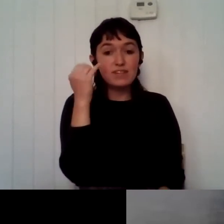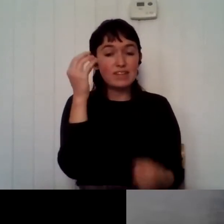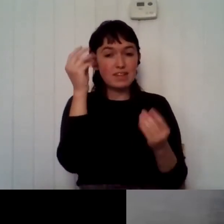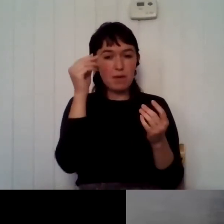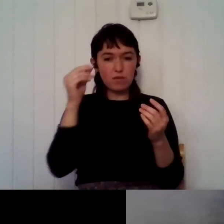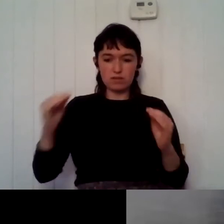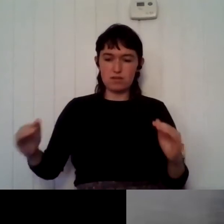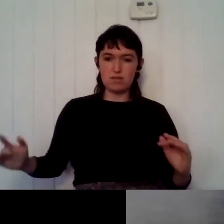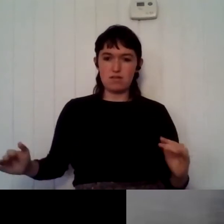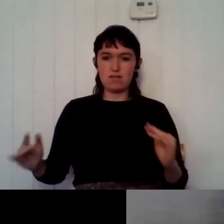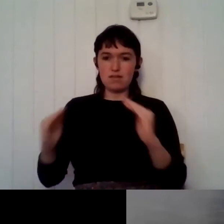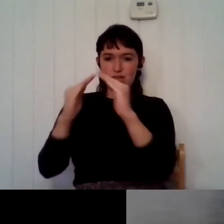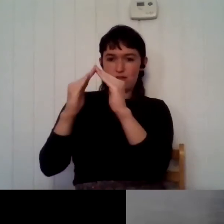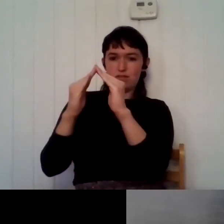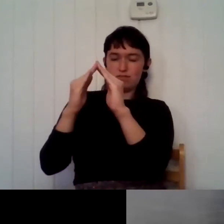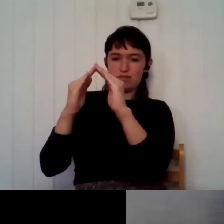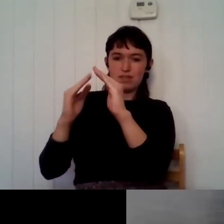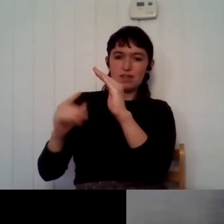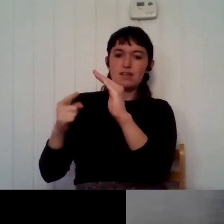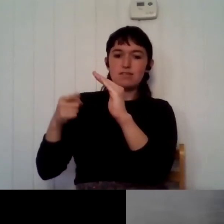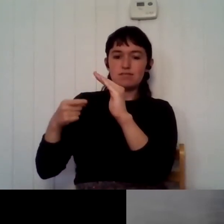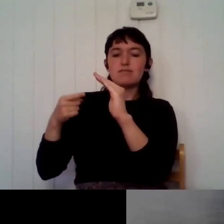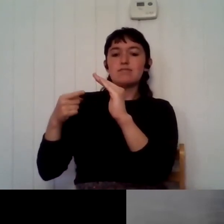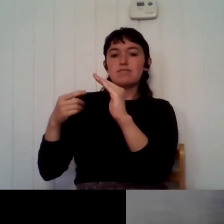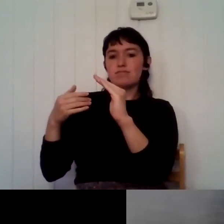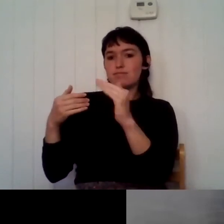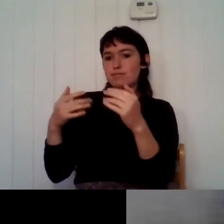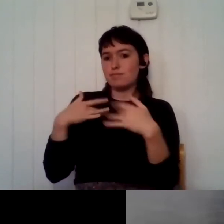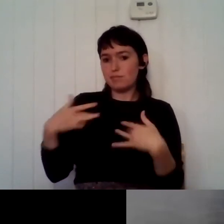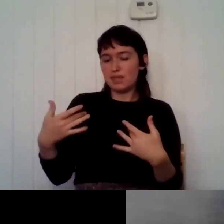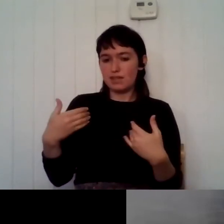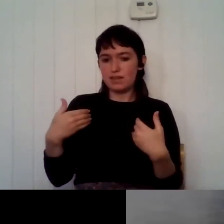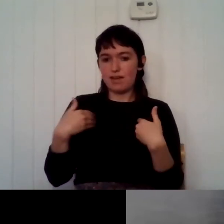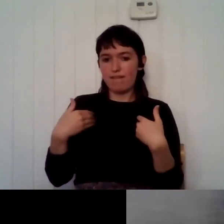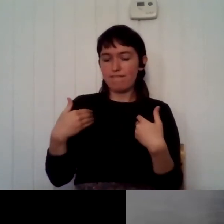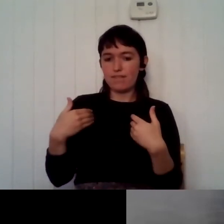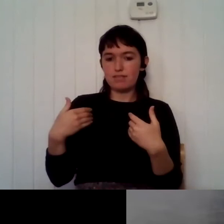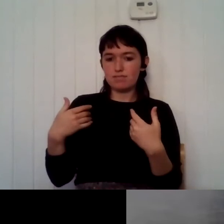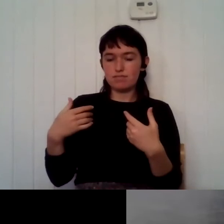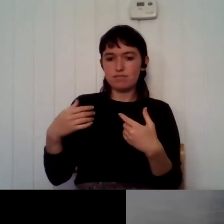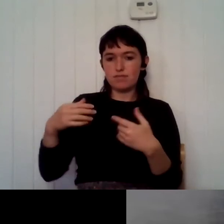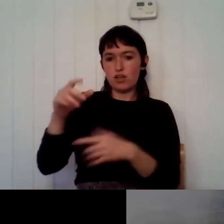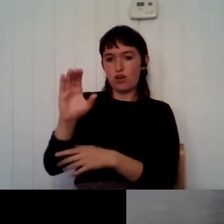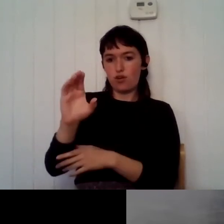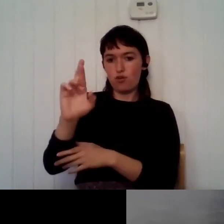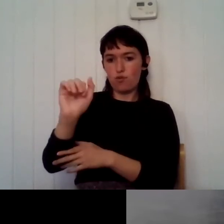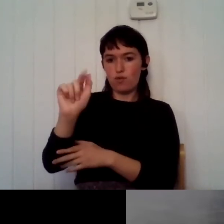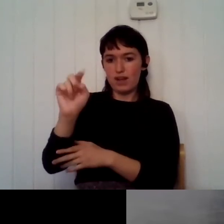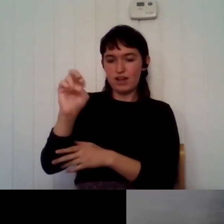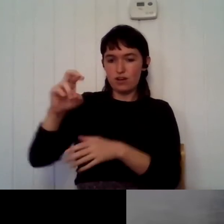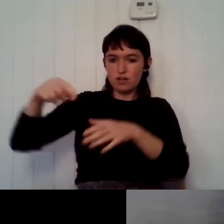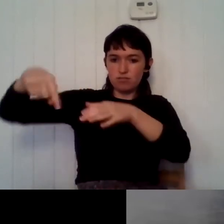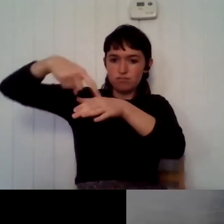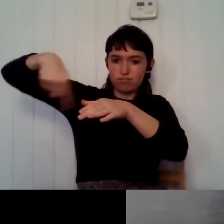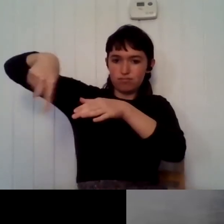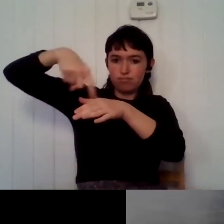ones, stratovolcanoes, they usually have one crater in the center. That's usually the